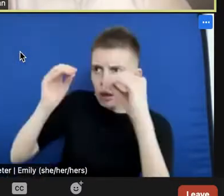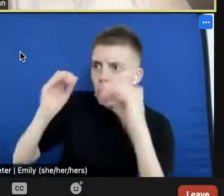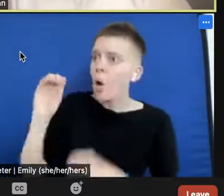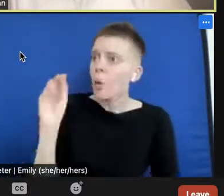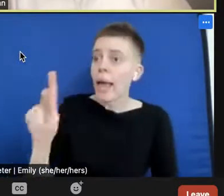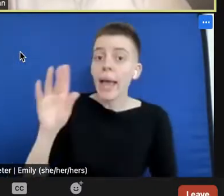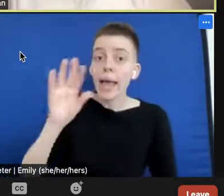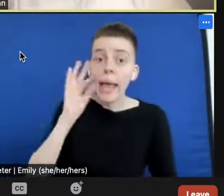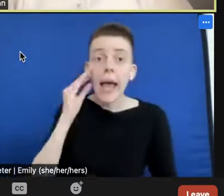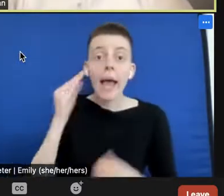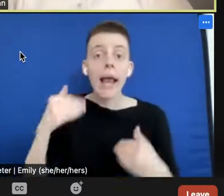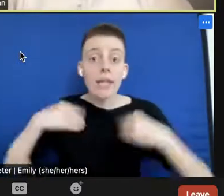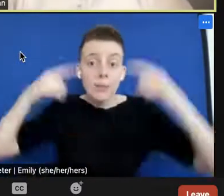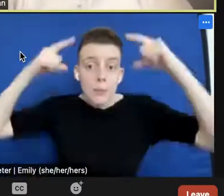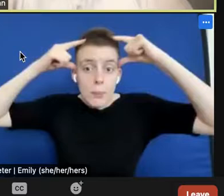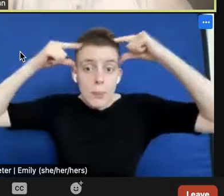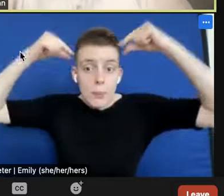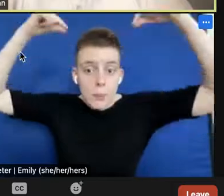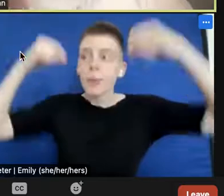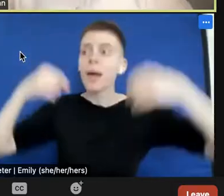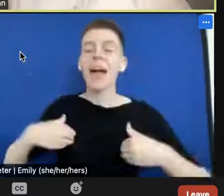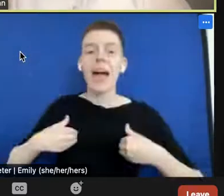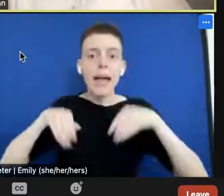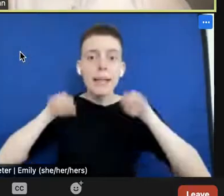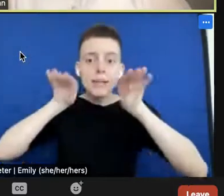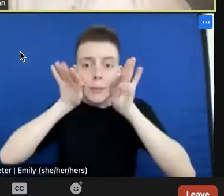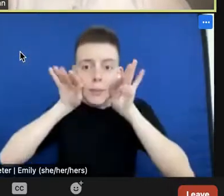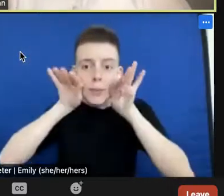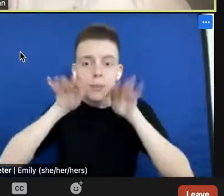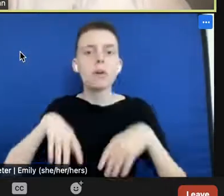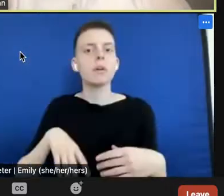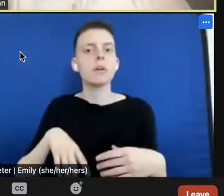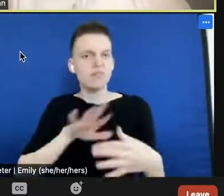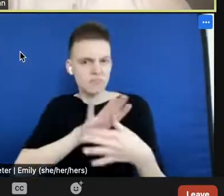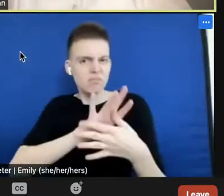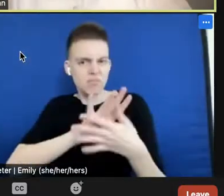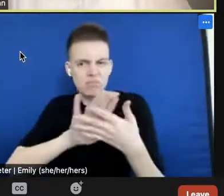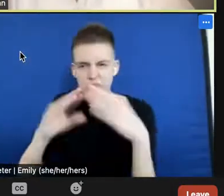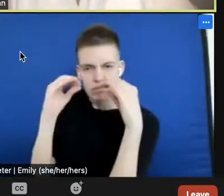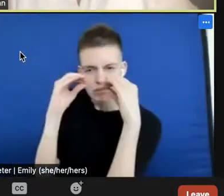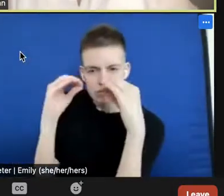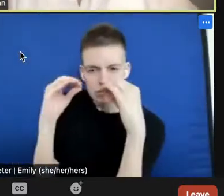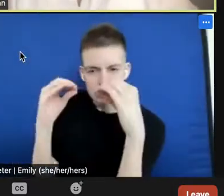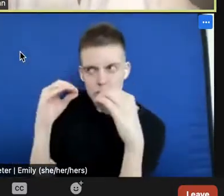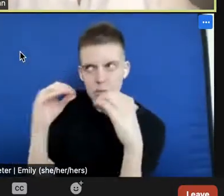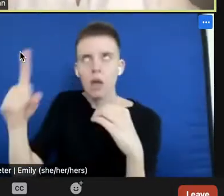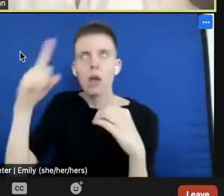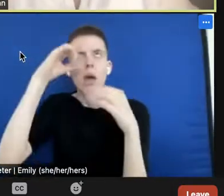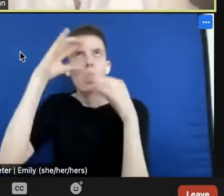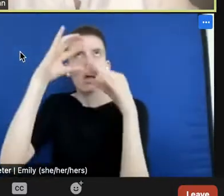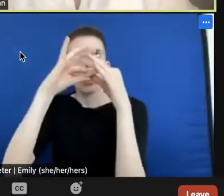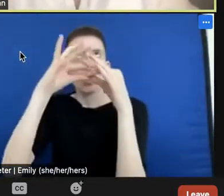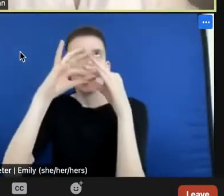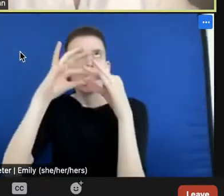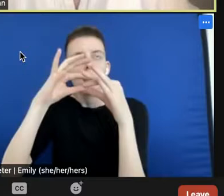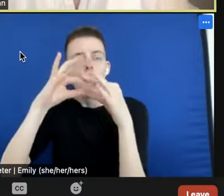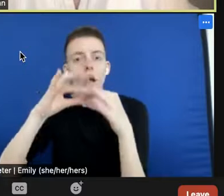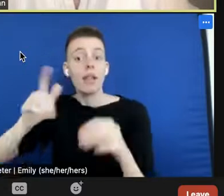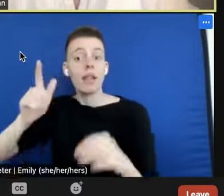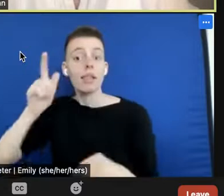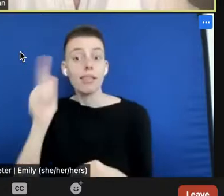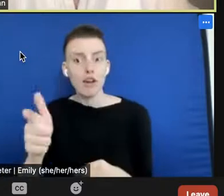whiskers. And then at some point later, depending upon that child's IEP, you retest them using